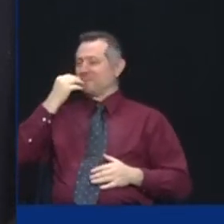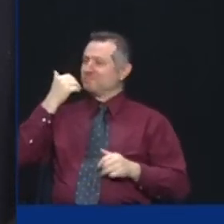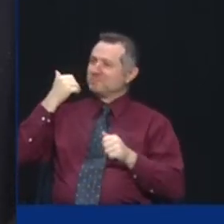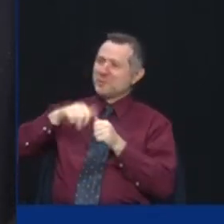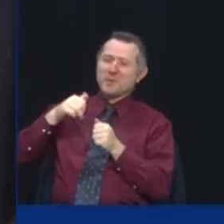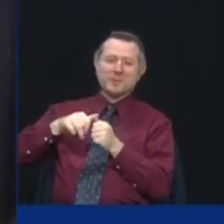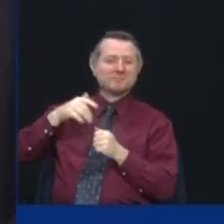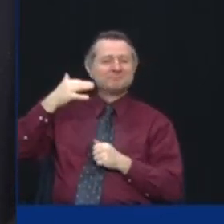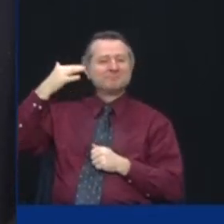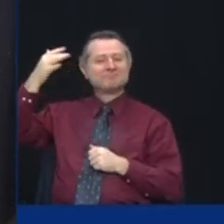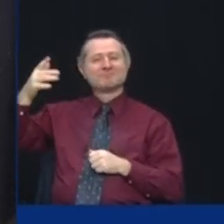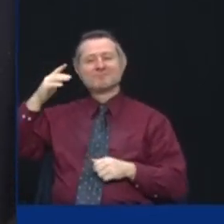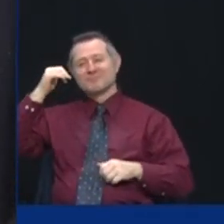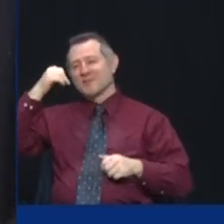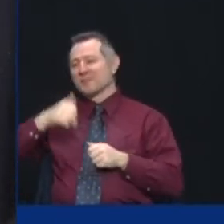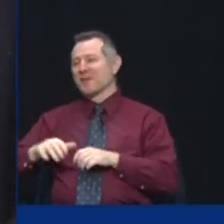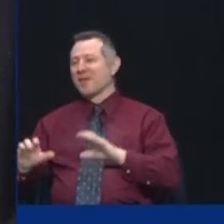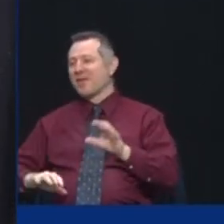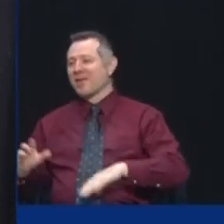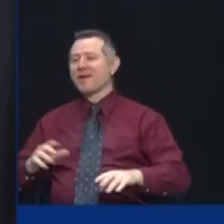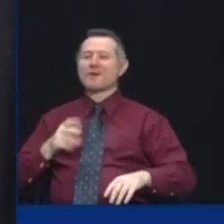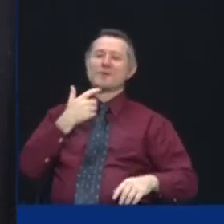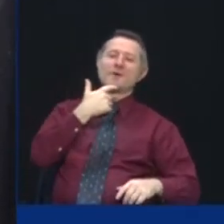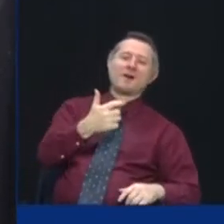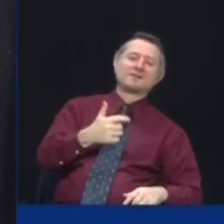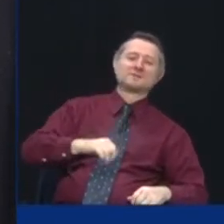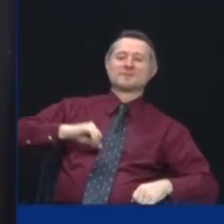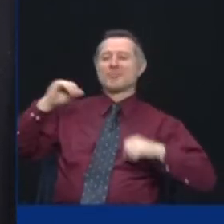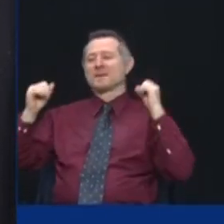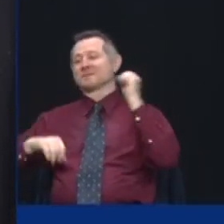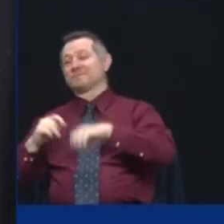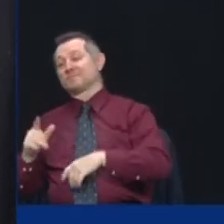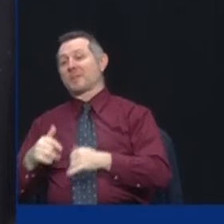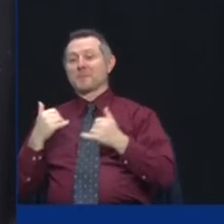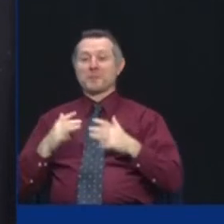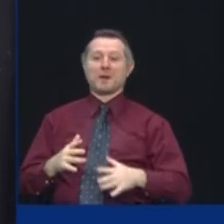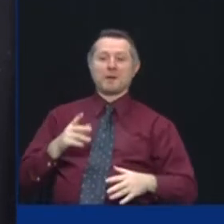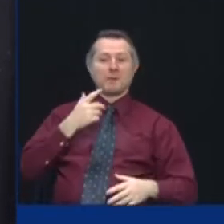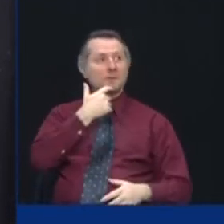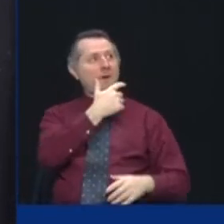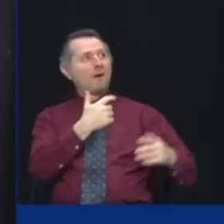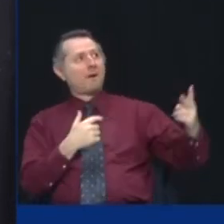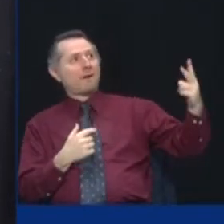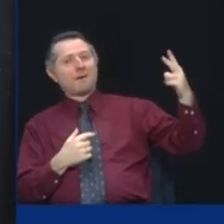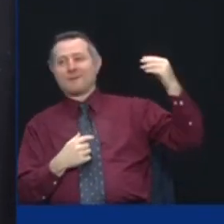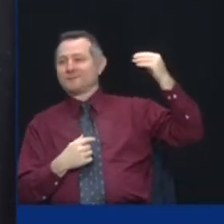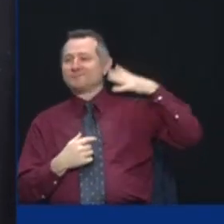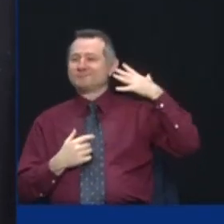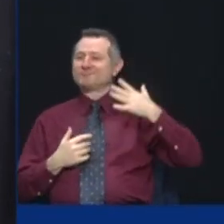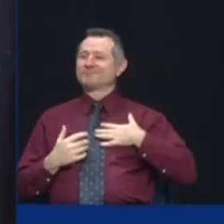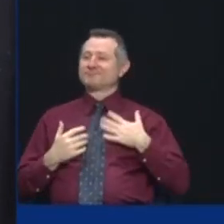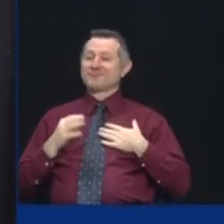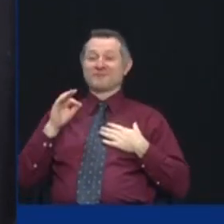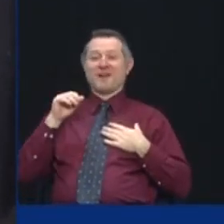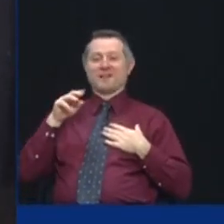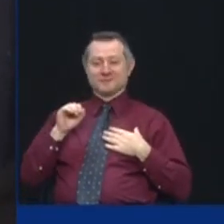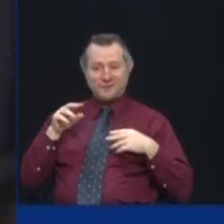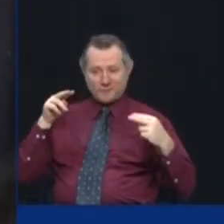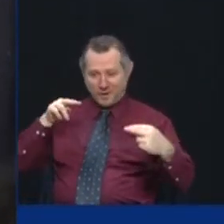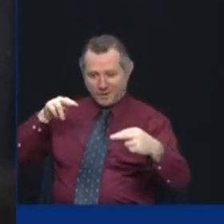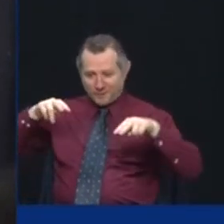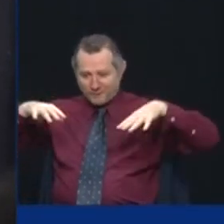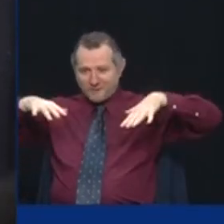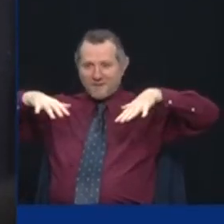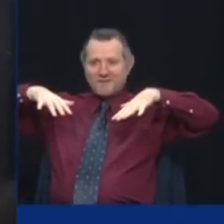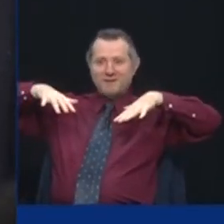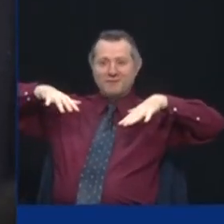for players as well as themselves. And with this new opportunity for us, I think that we